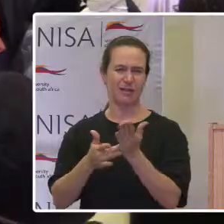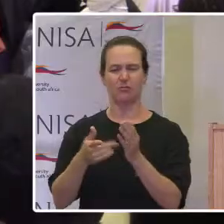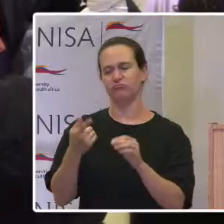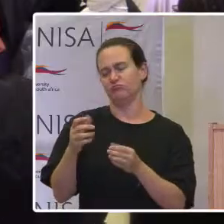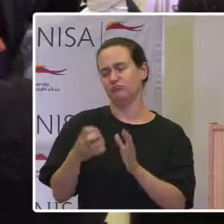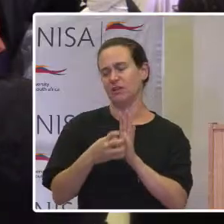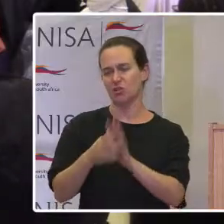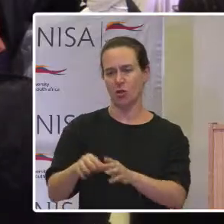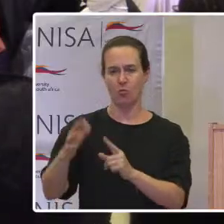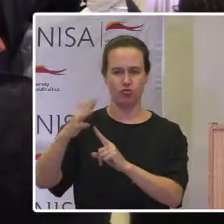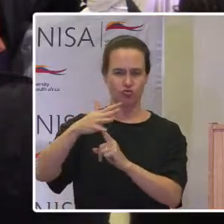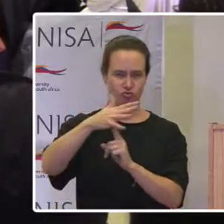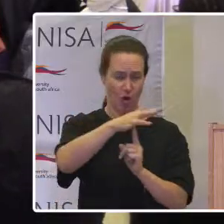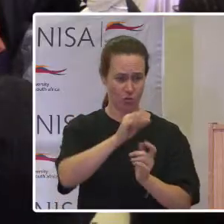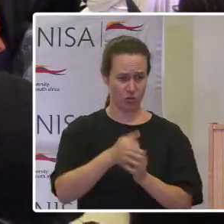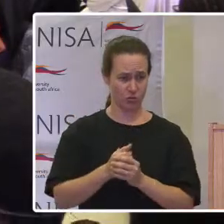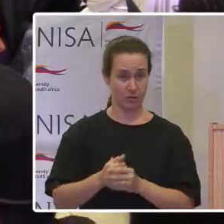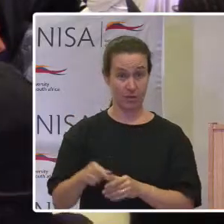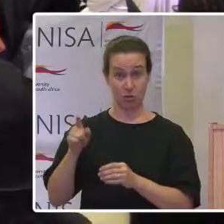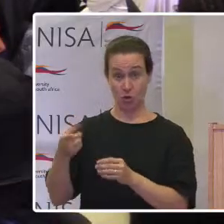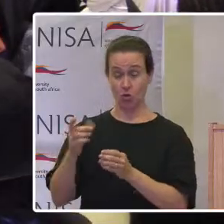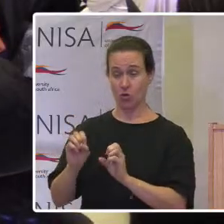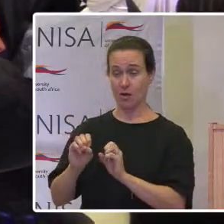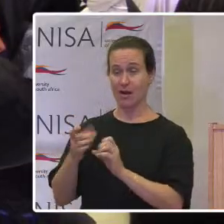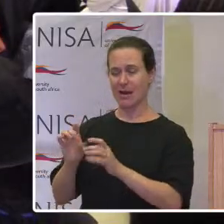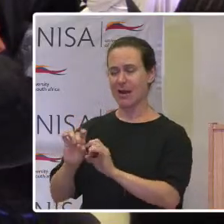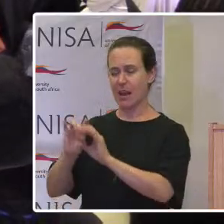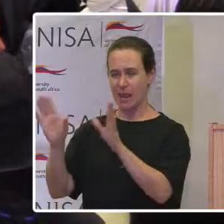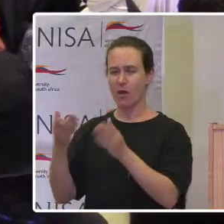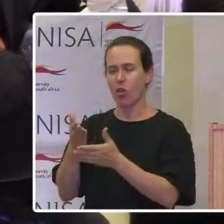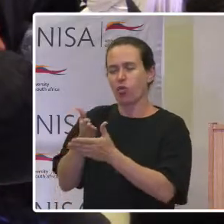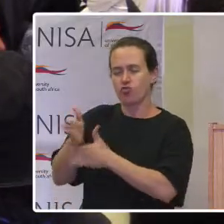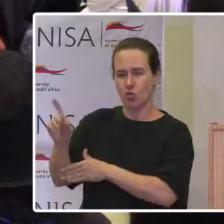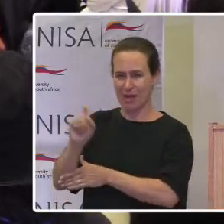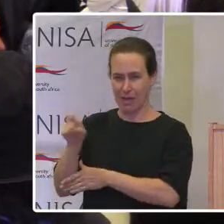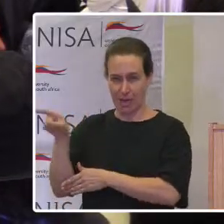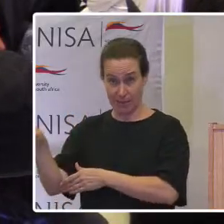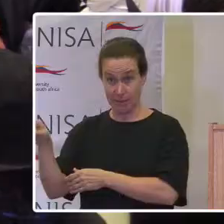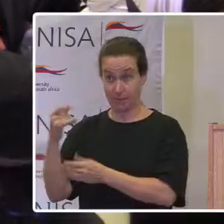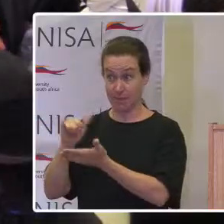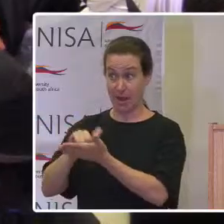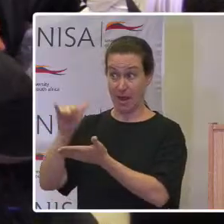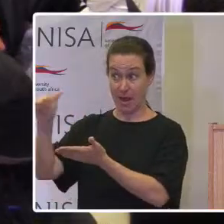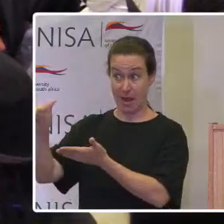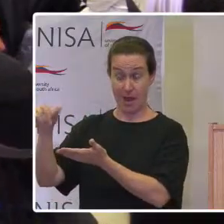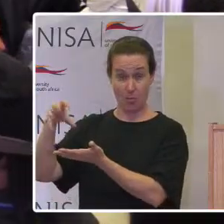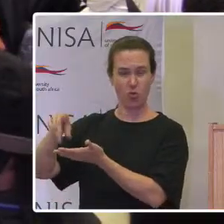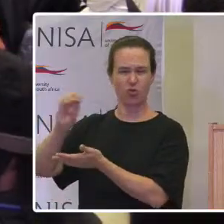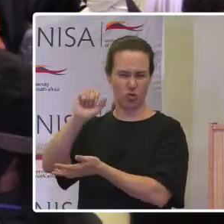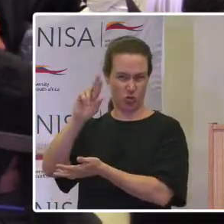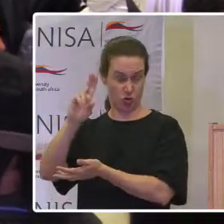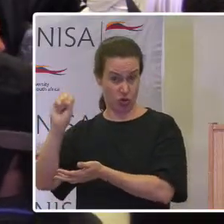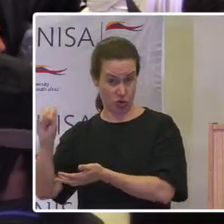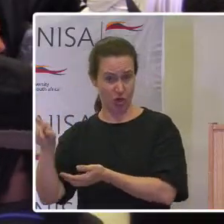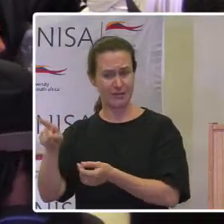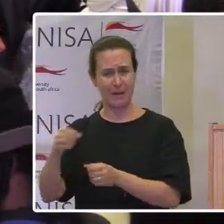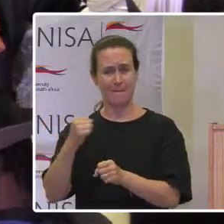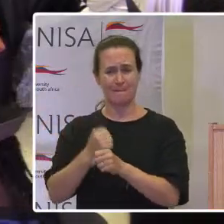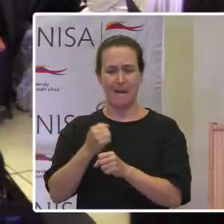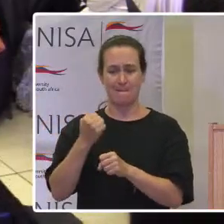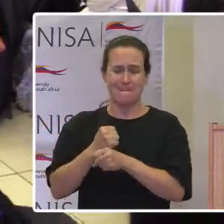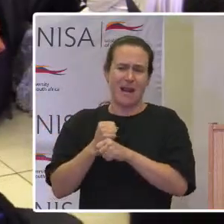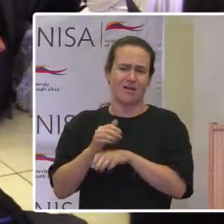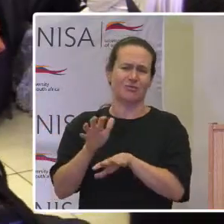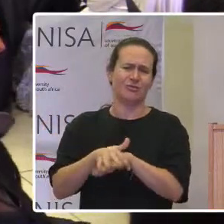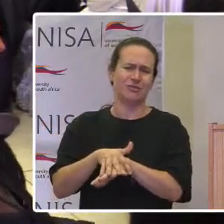drones. Is the pace of clearing documents by a customs and exercise, which is SARS, keeping up